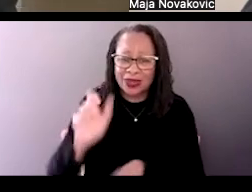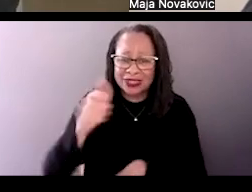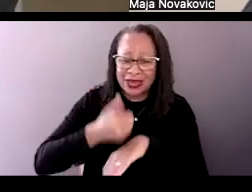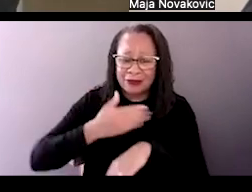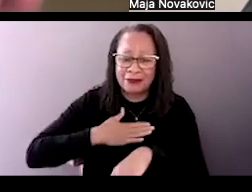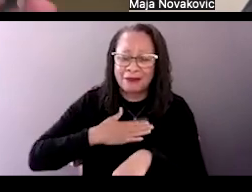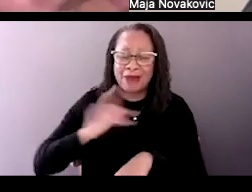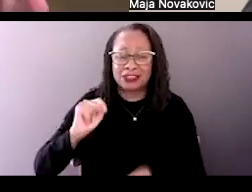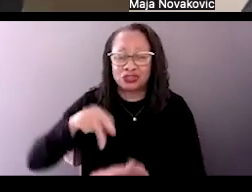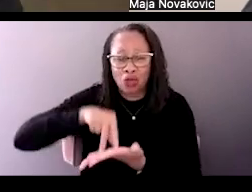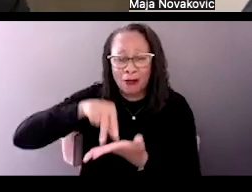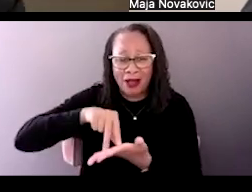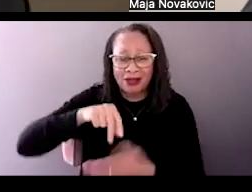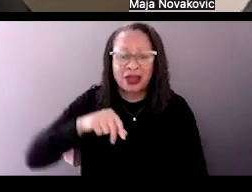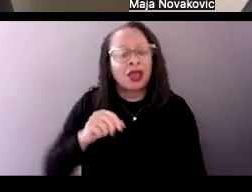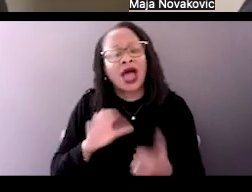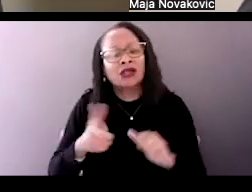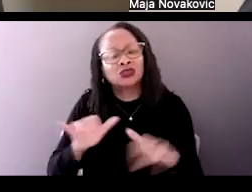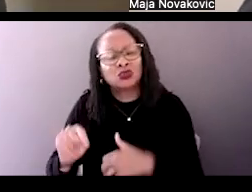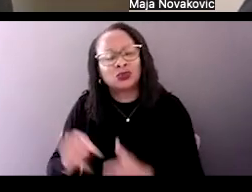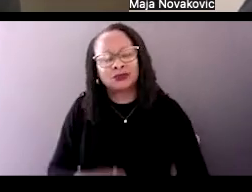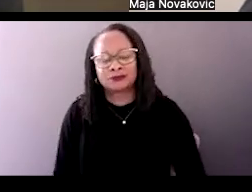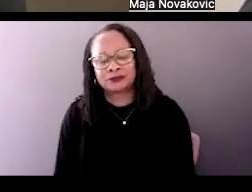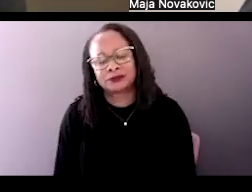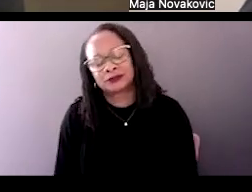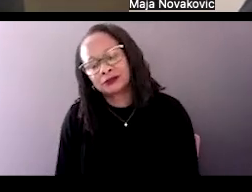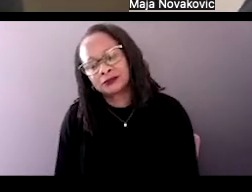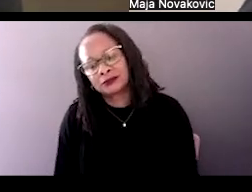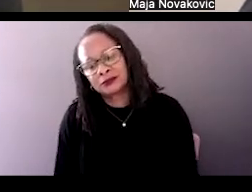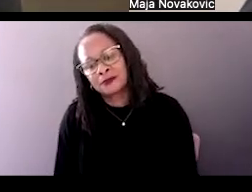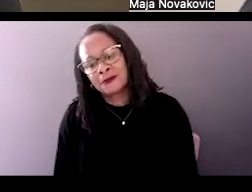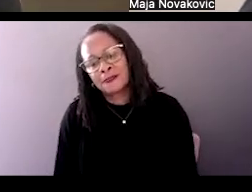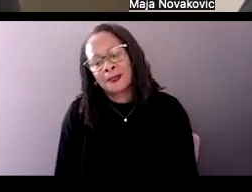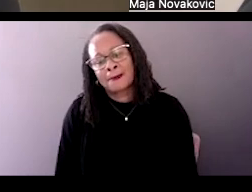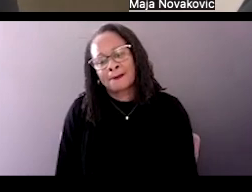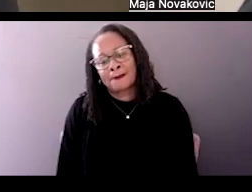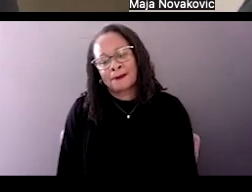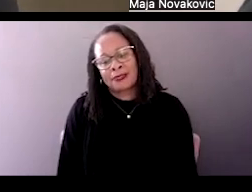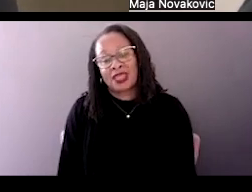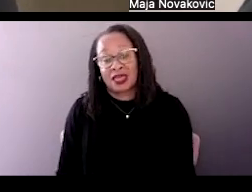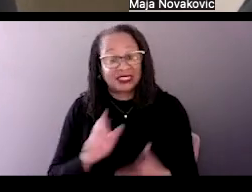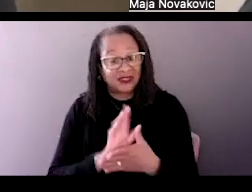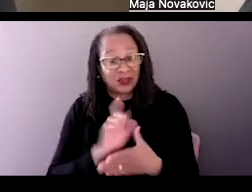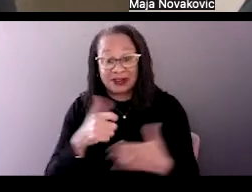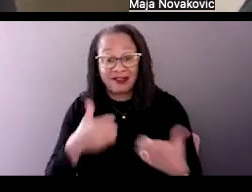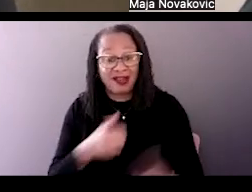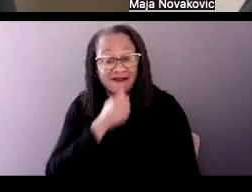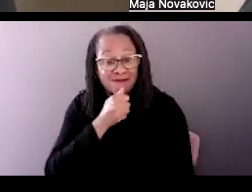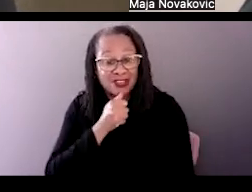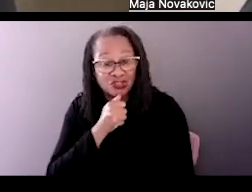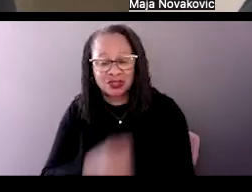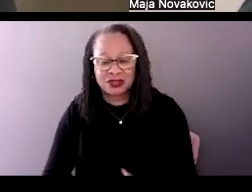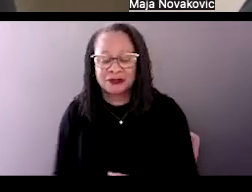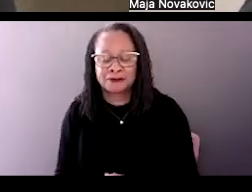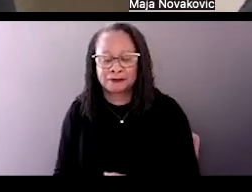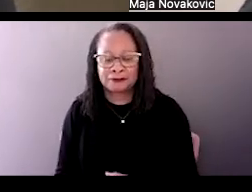so many months later, or how did you do it? Yeah, this will needed a lot of patience. And I knew at